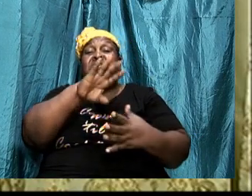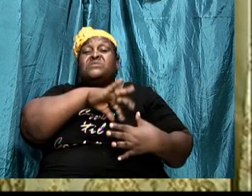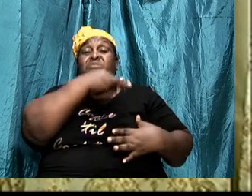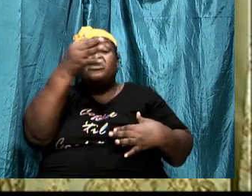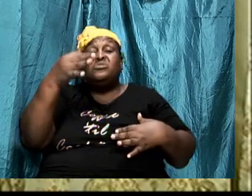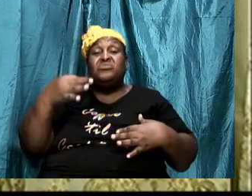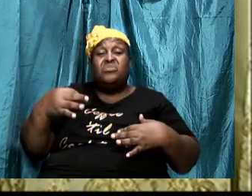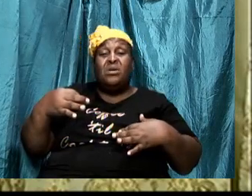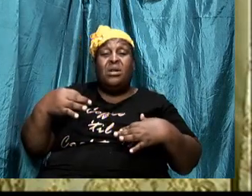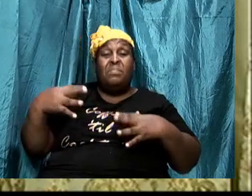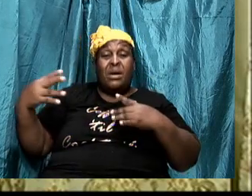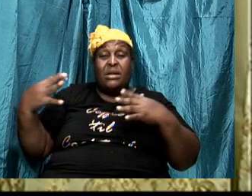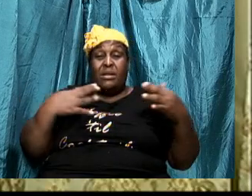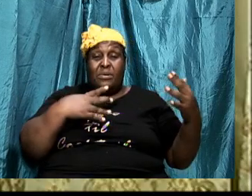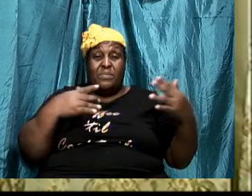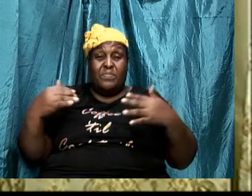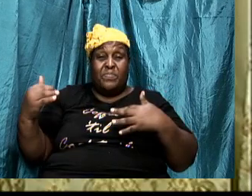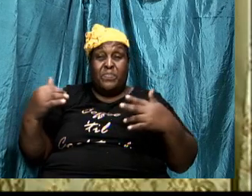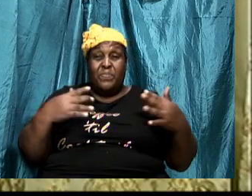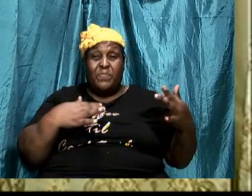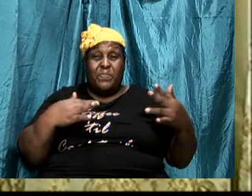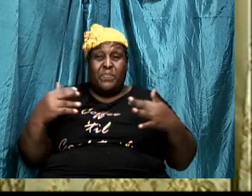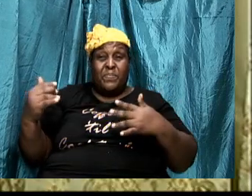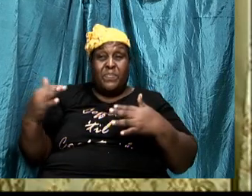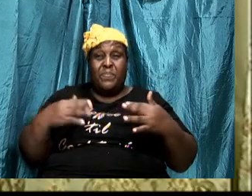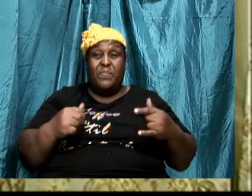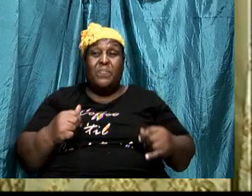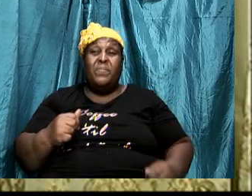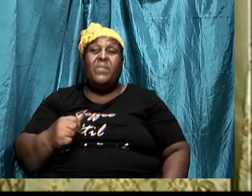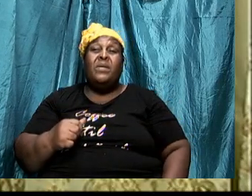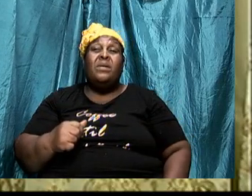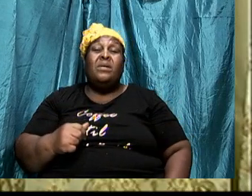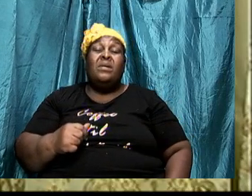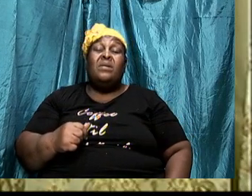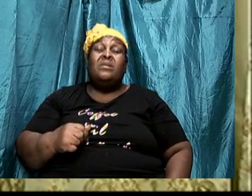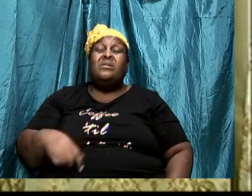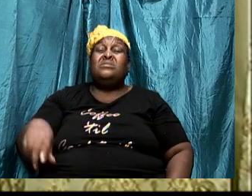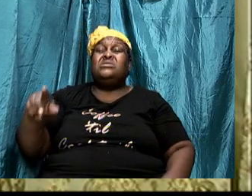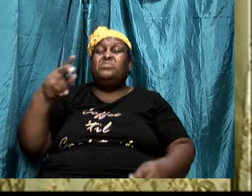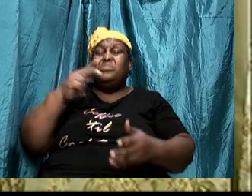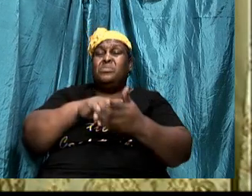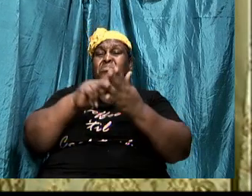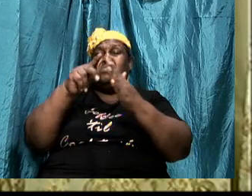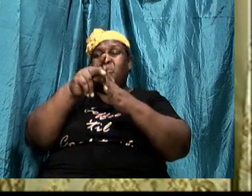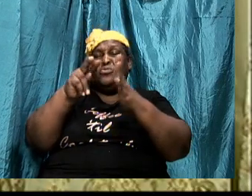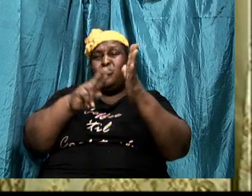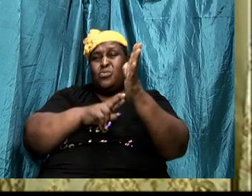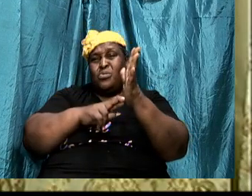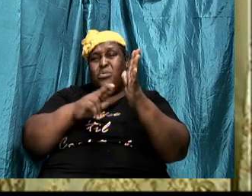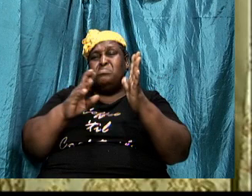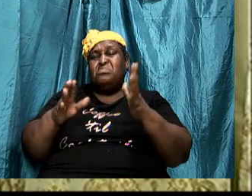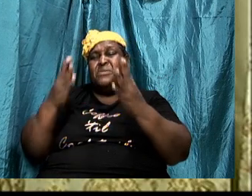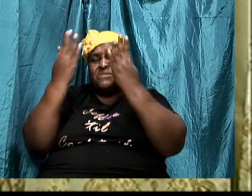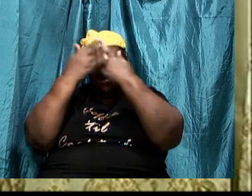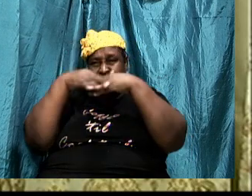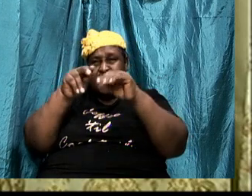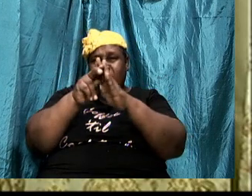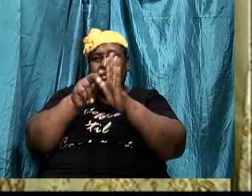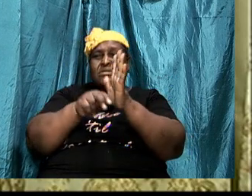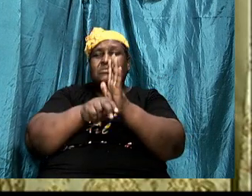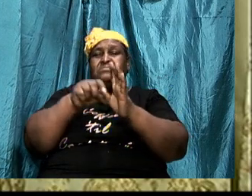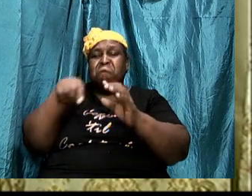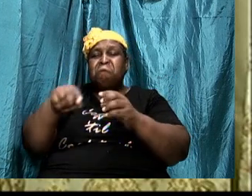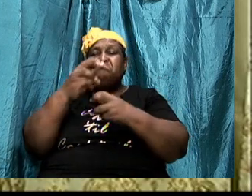we wrestle not against flesh and blood, but against principalities, against powers, against the rulers of the